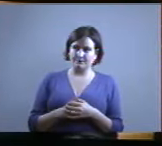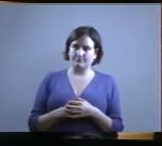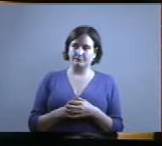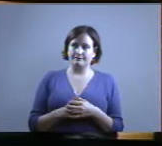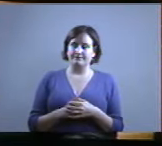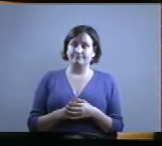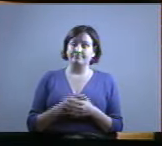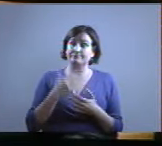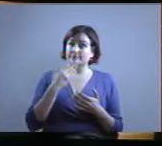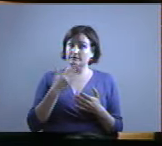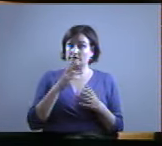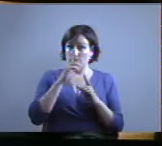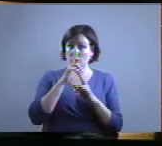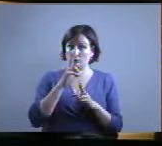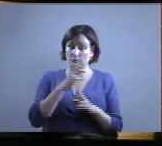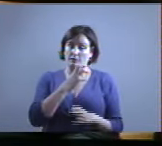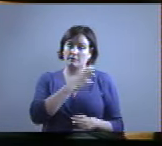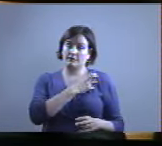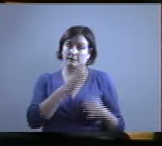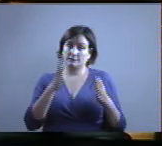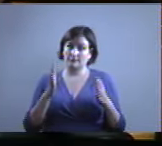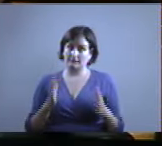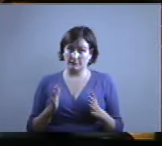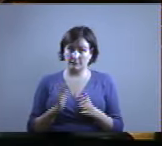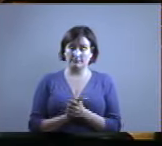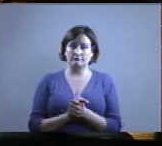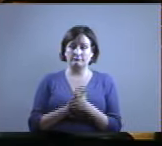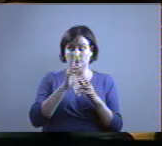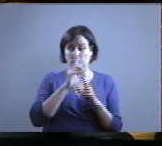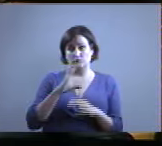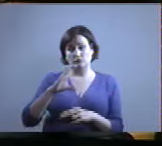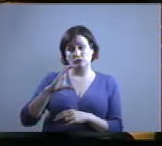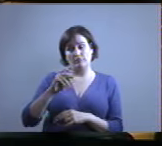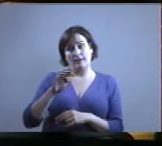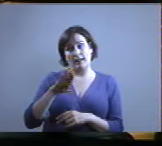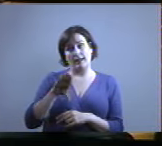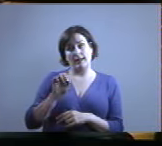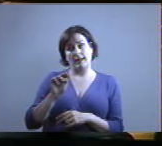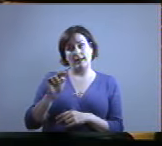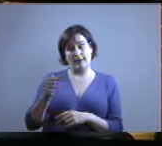Thank you, Honourable Minister. Honourable Chamberlain.